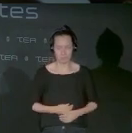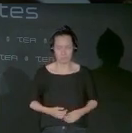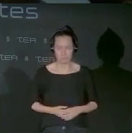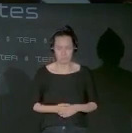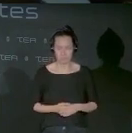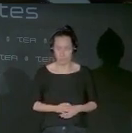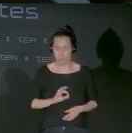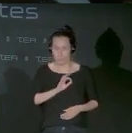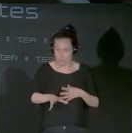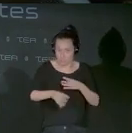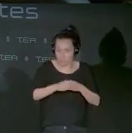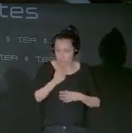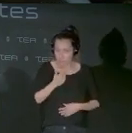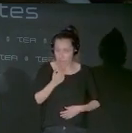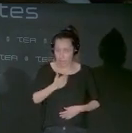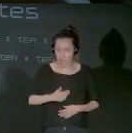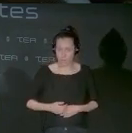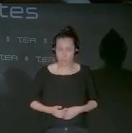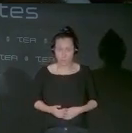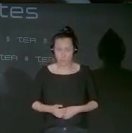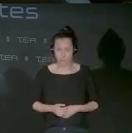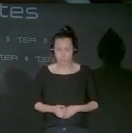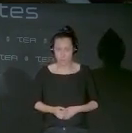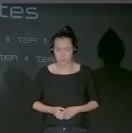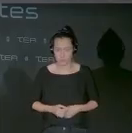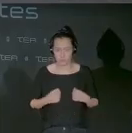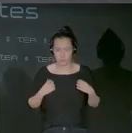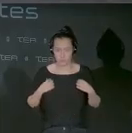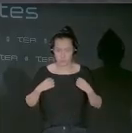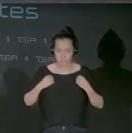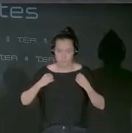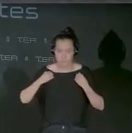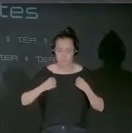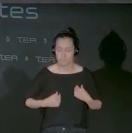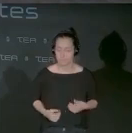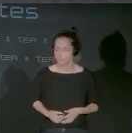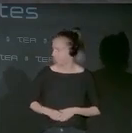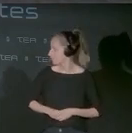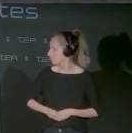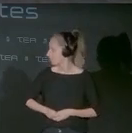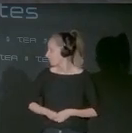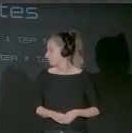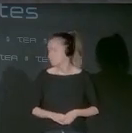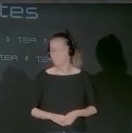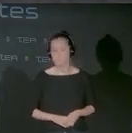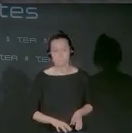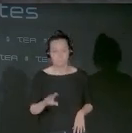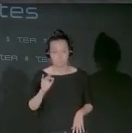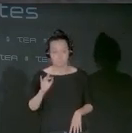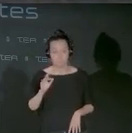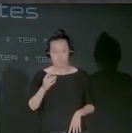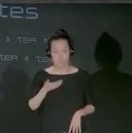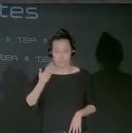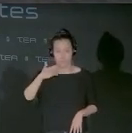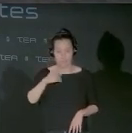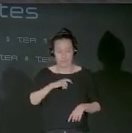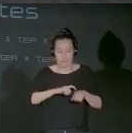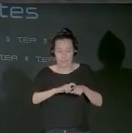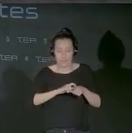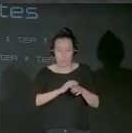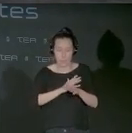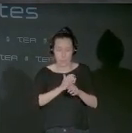earliest MUD types of games that I played, also text-based, was called a MUSH, a